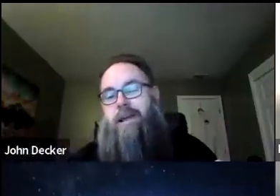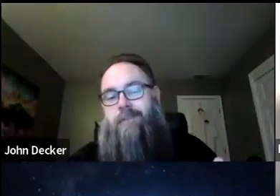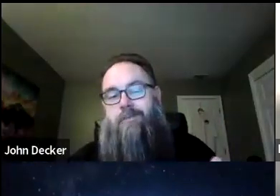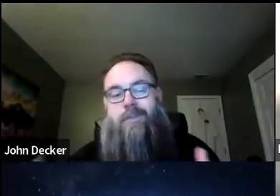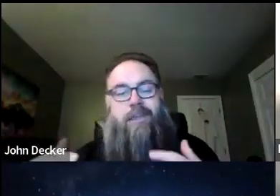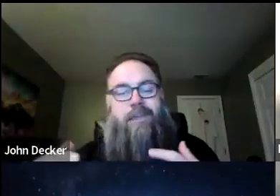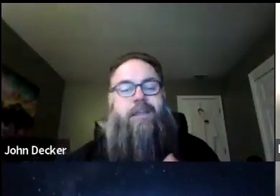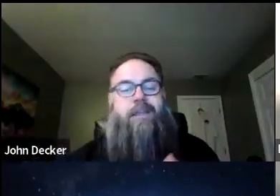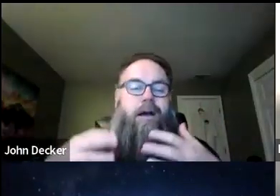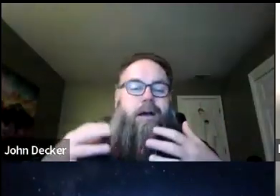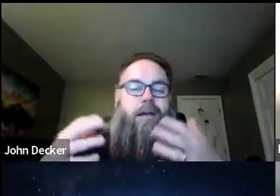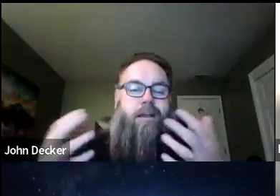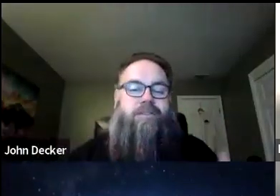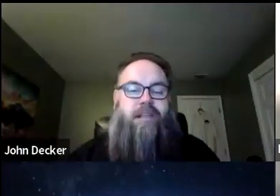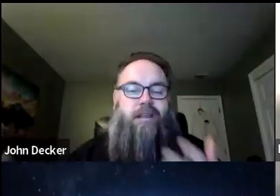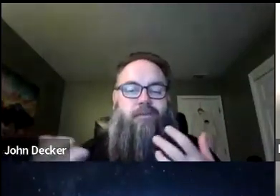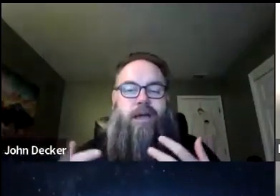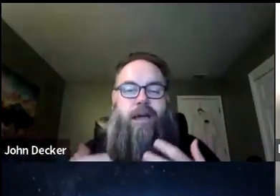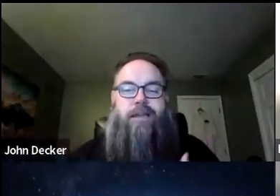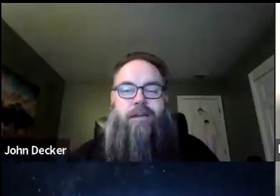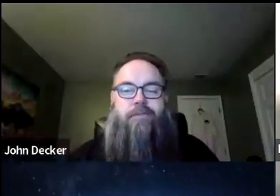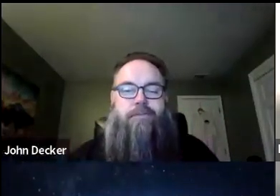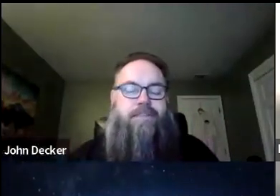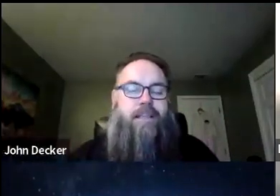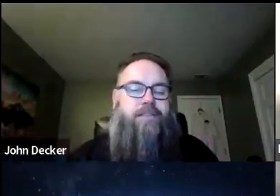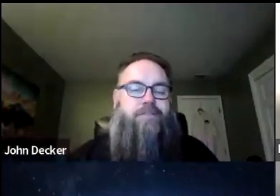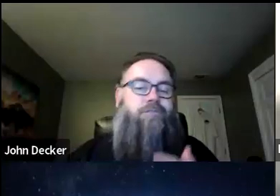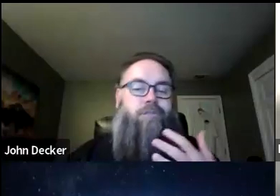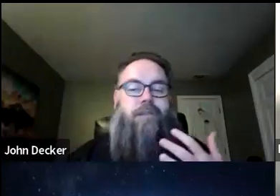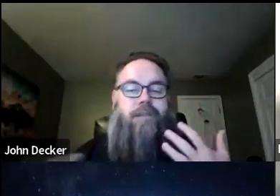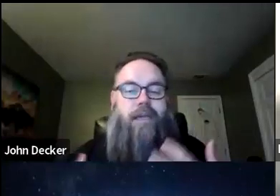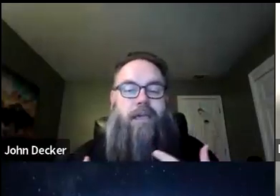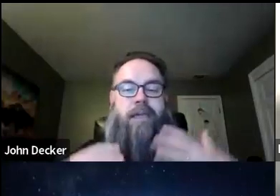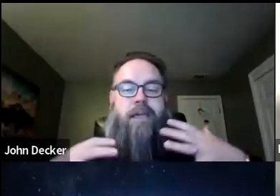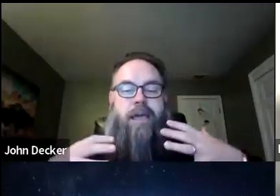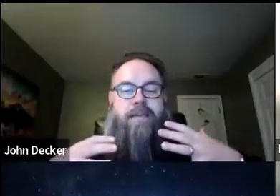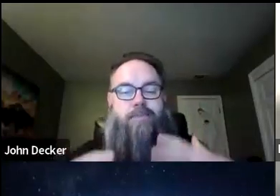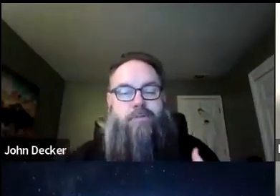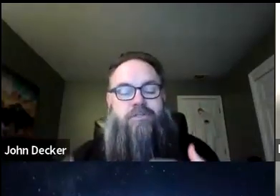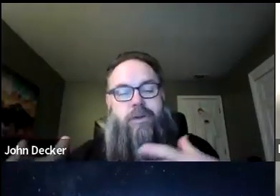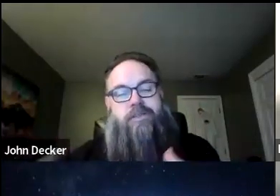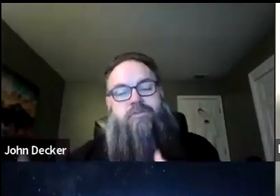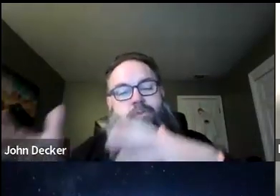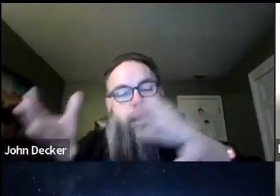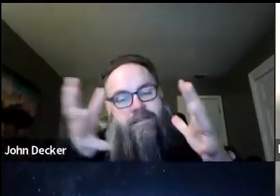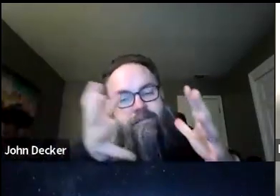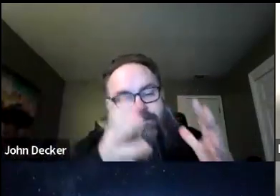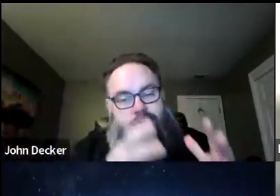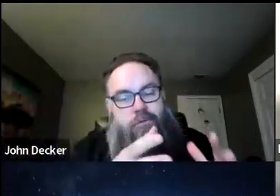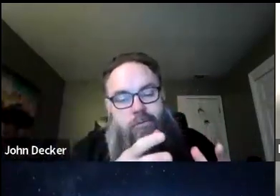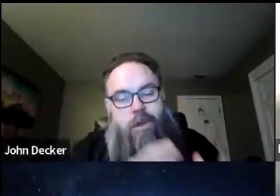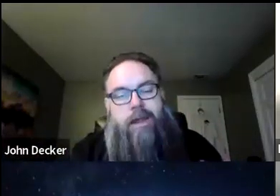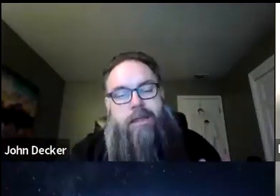benefits set up, and we can get an understanding of what kind of things they like to do during the day, as opposed to a